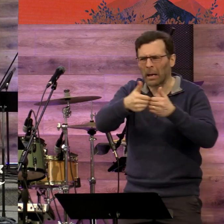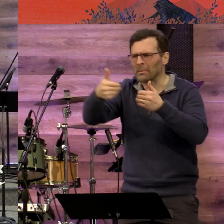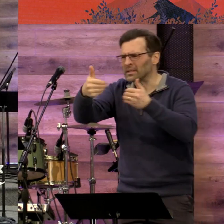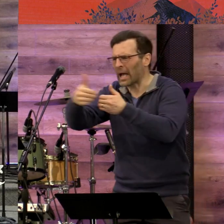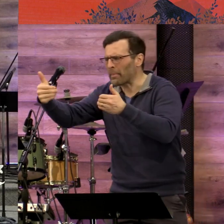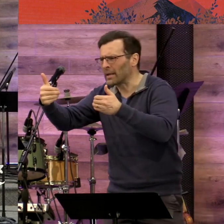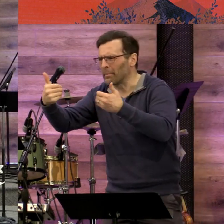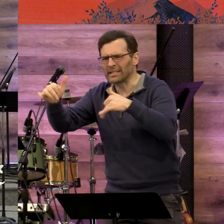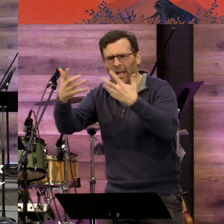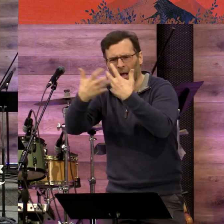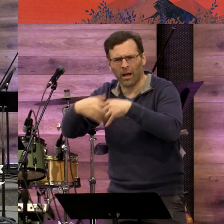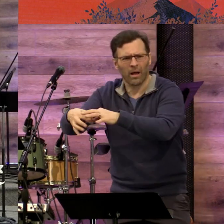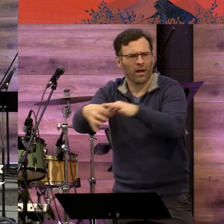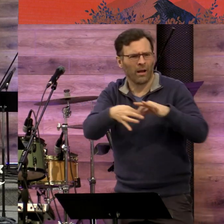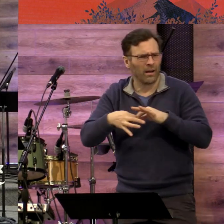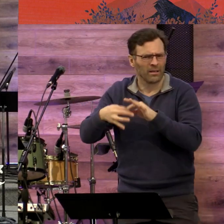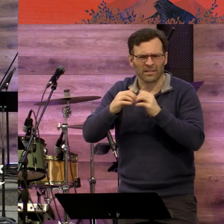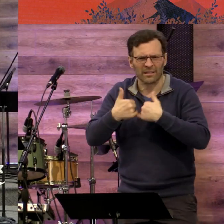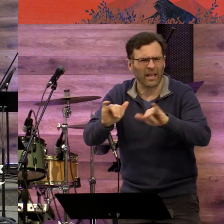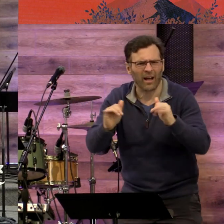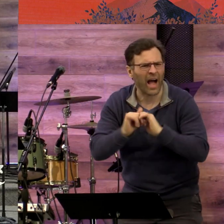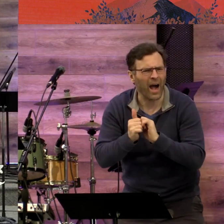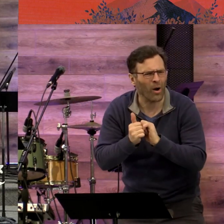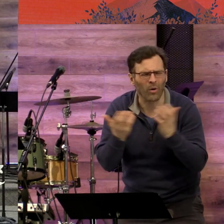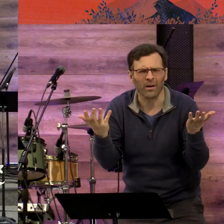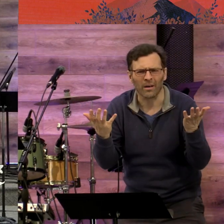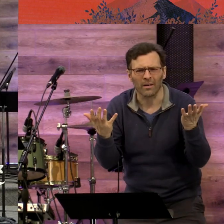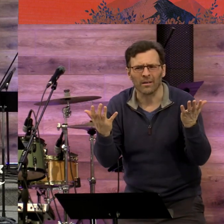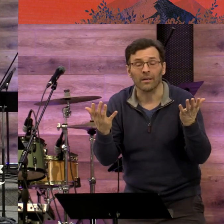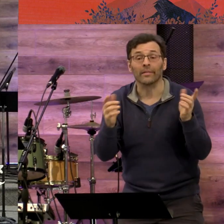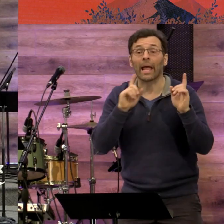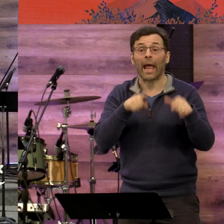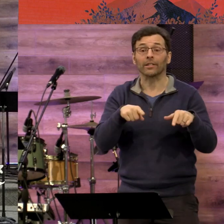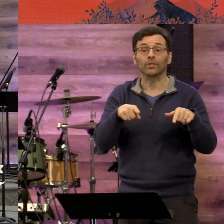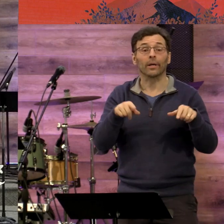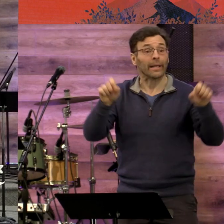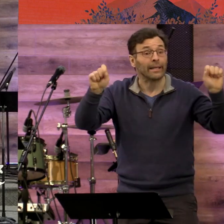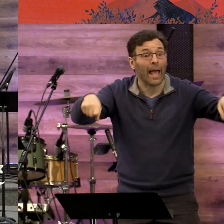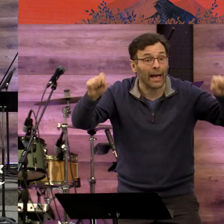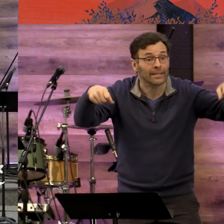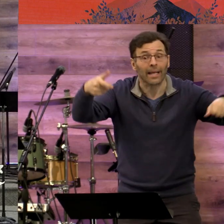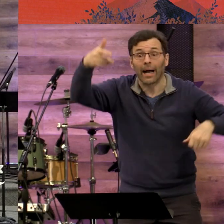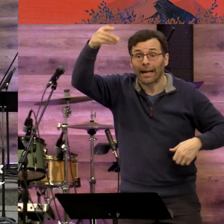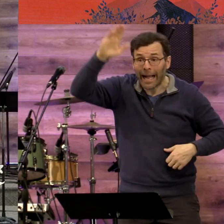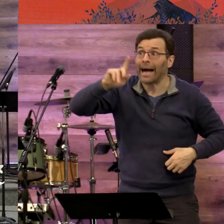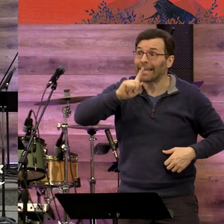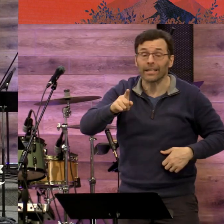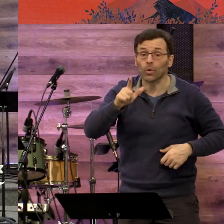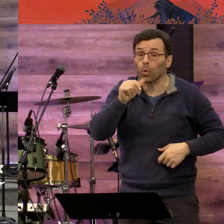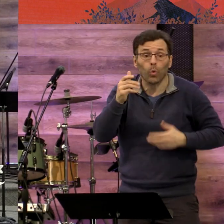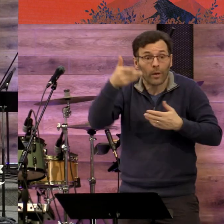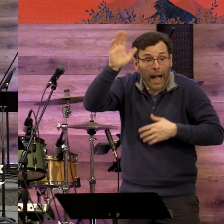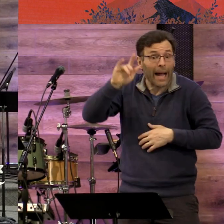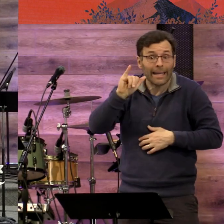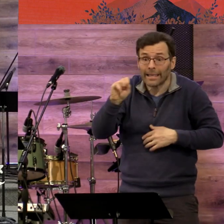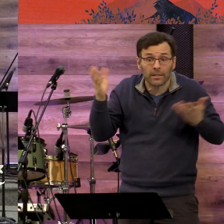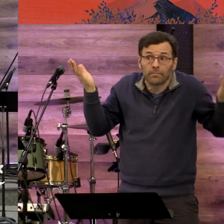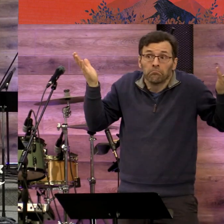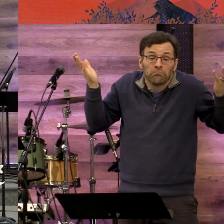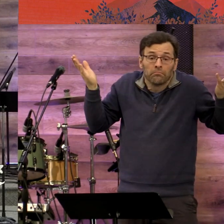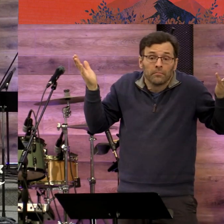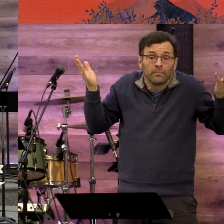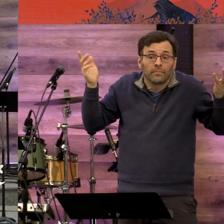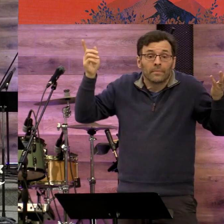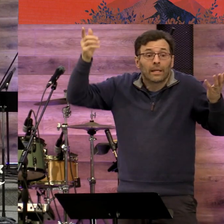and still yet united in himself? And the answer is yes, God is who God is. And he reveals to us